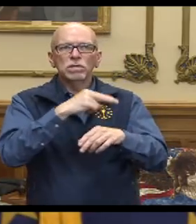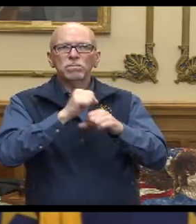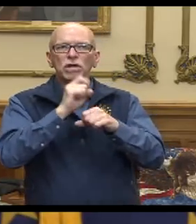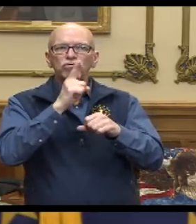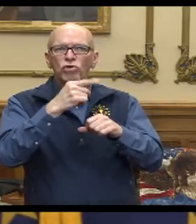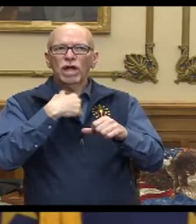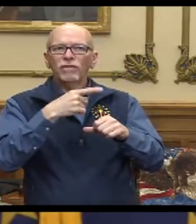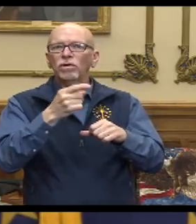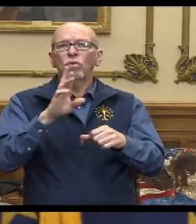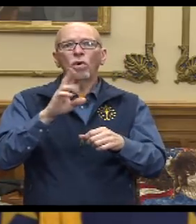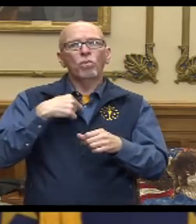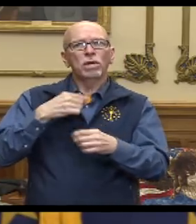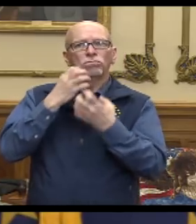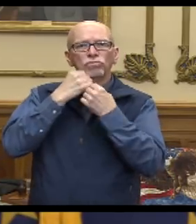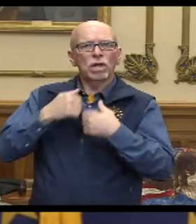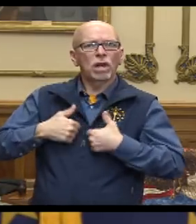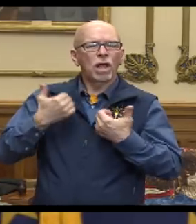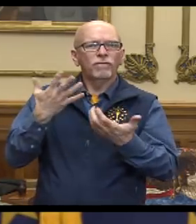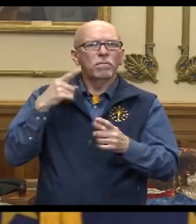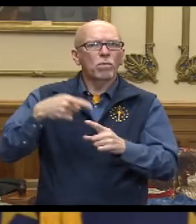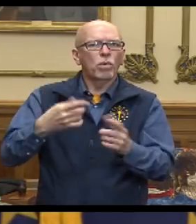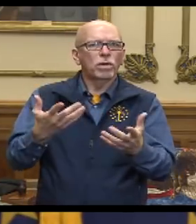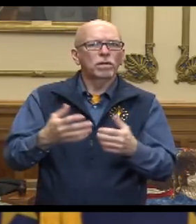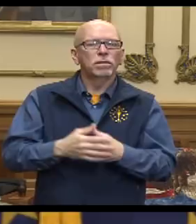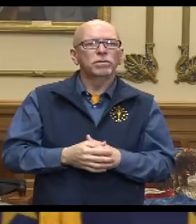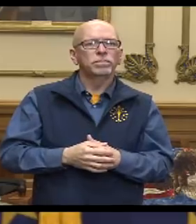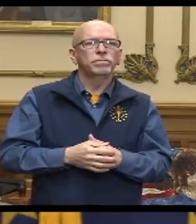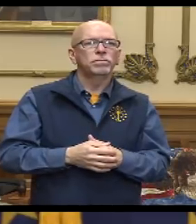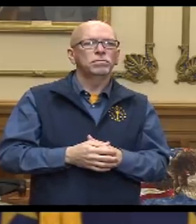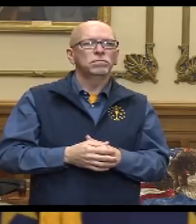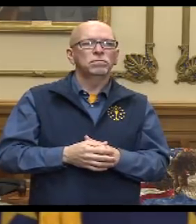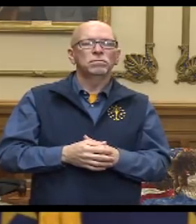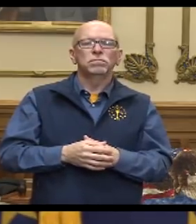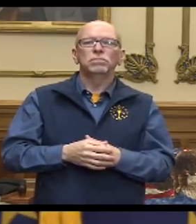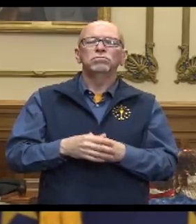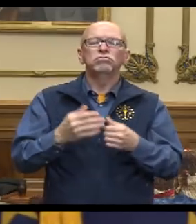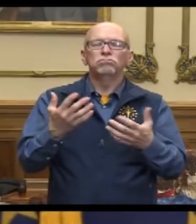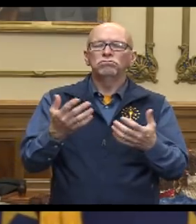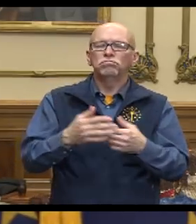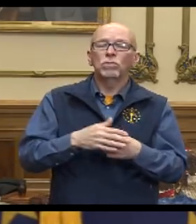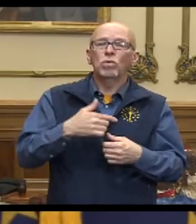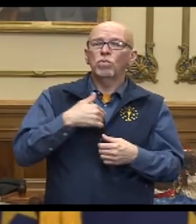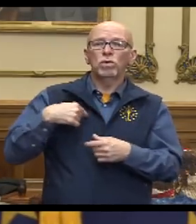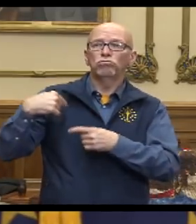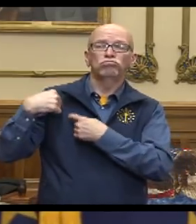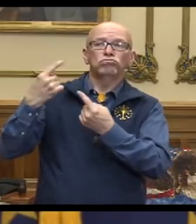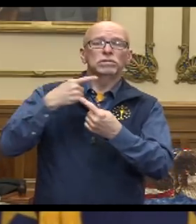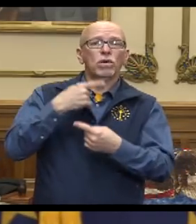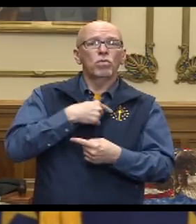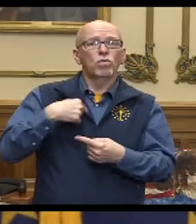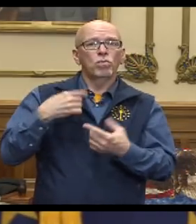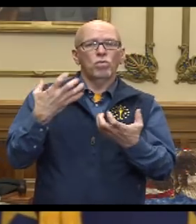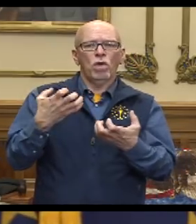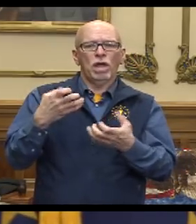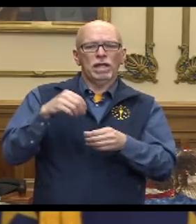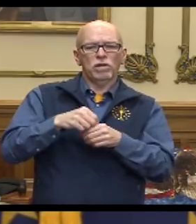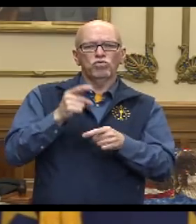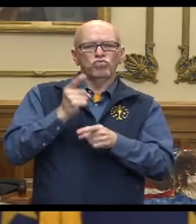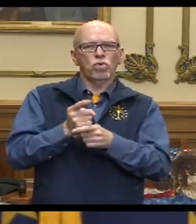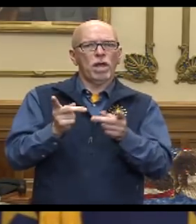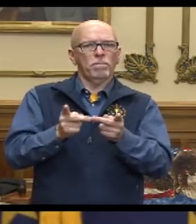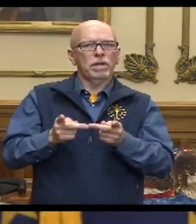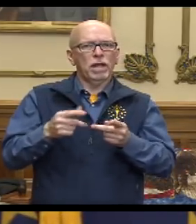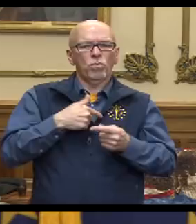to preserve life? Well, we've always said that we wanted to be in the position to be able